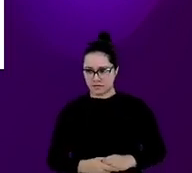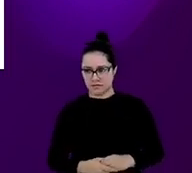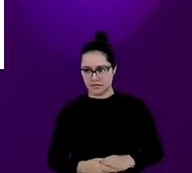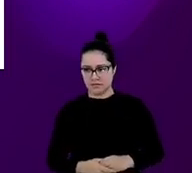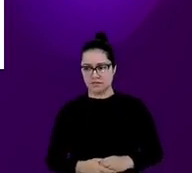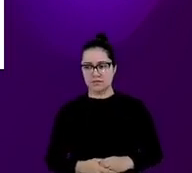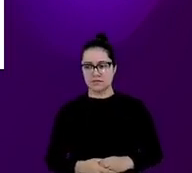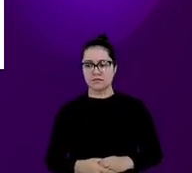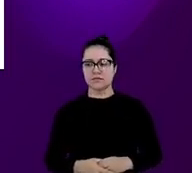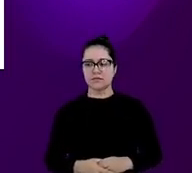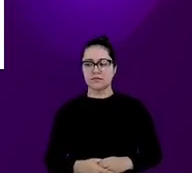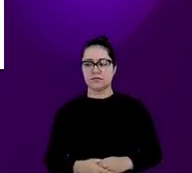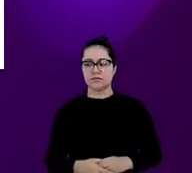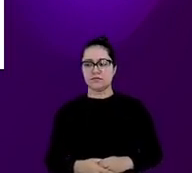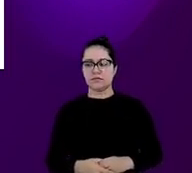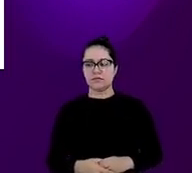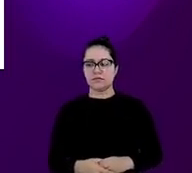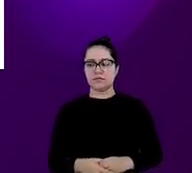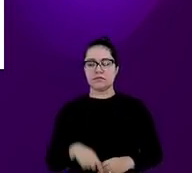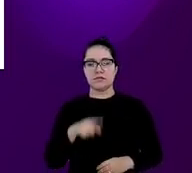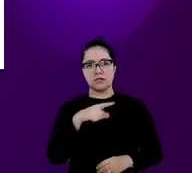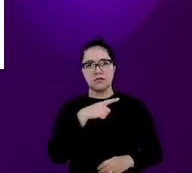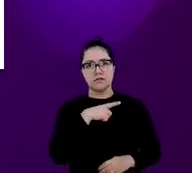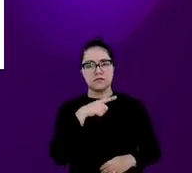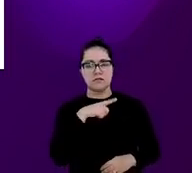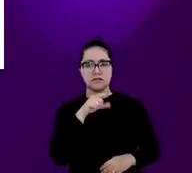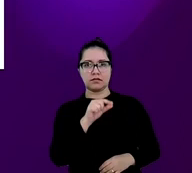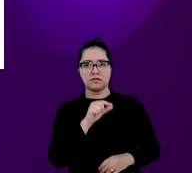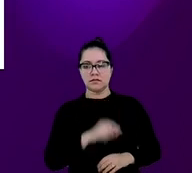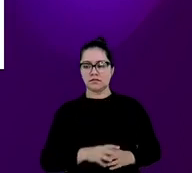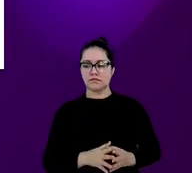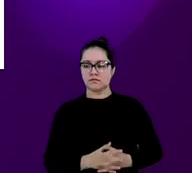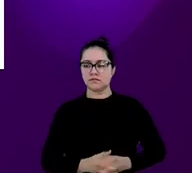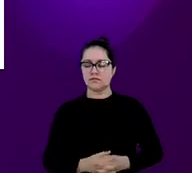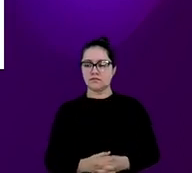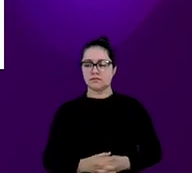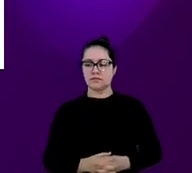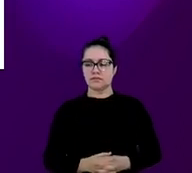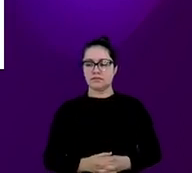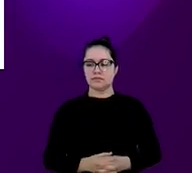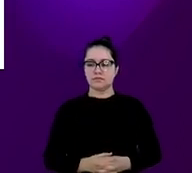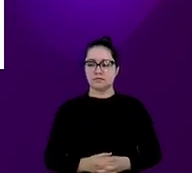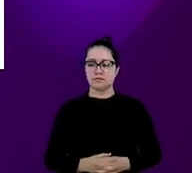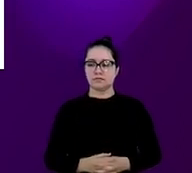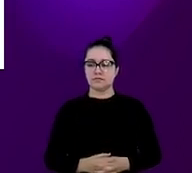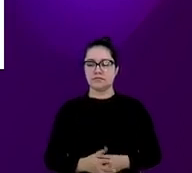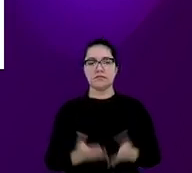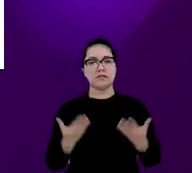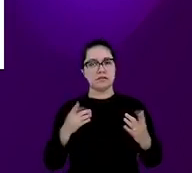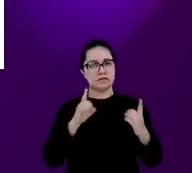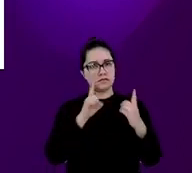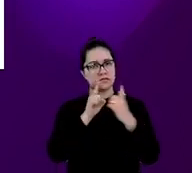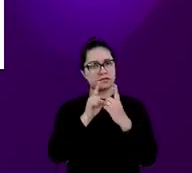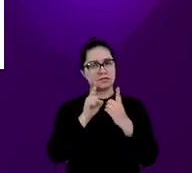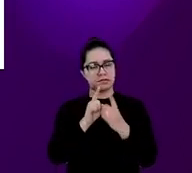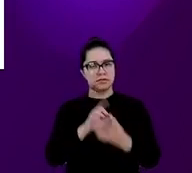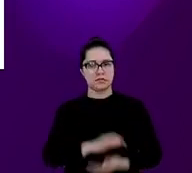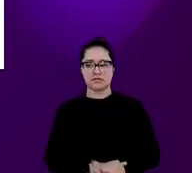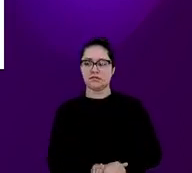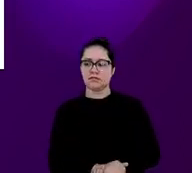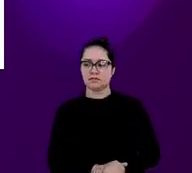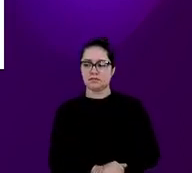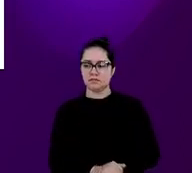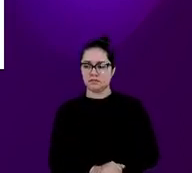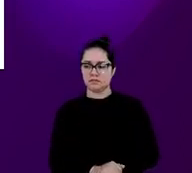first care health provider. It decreased for an